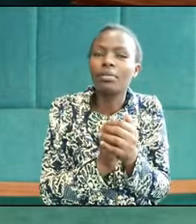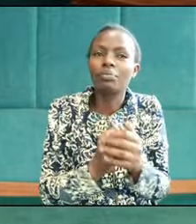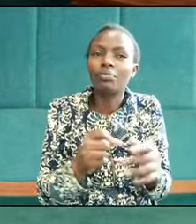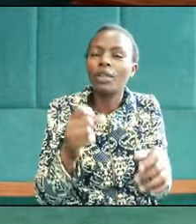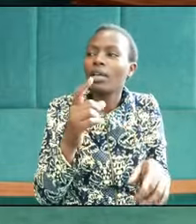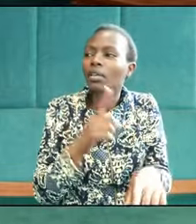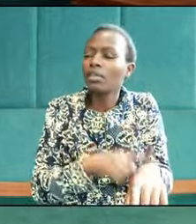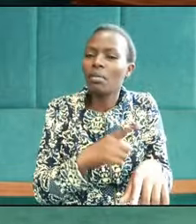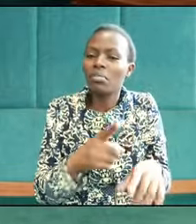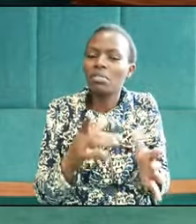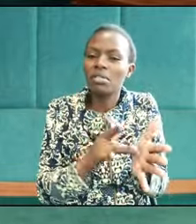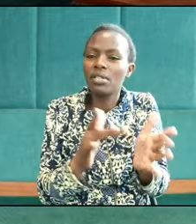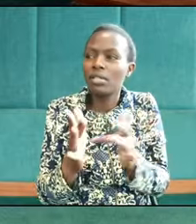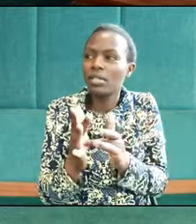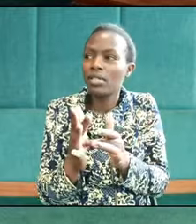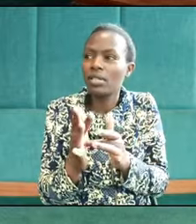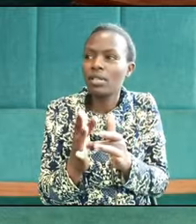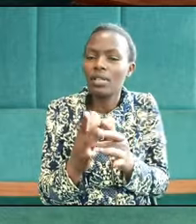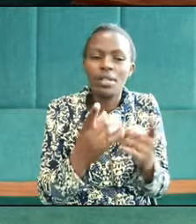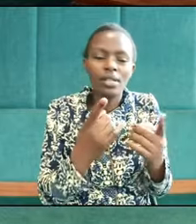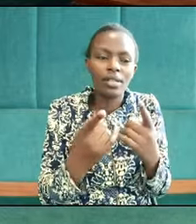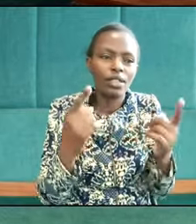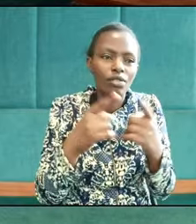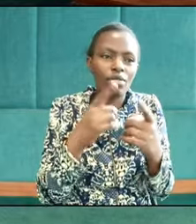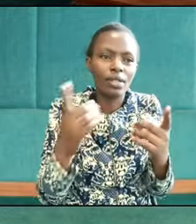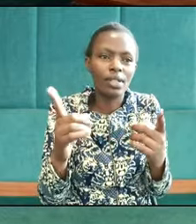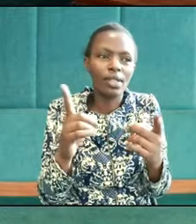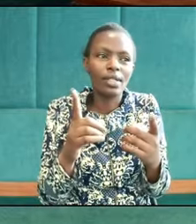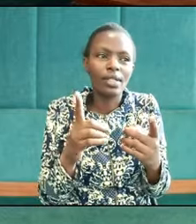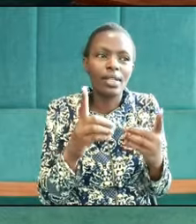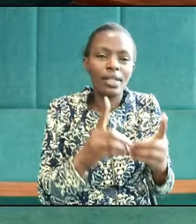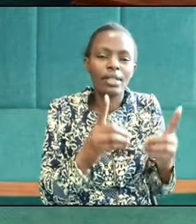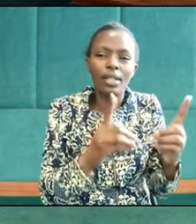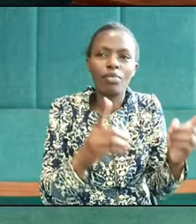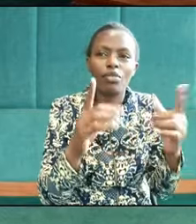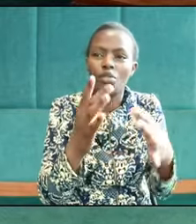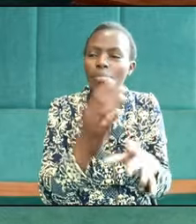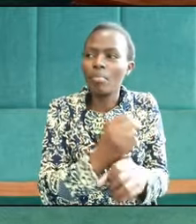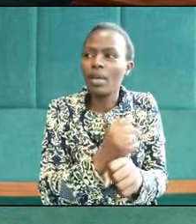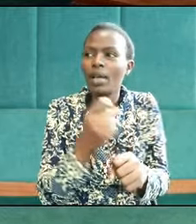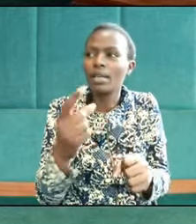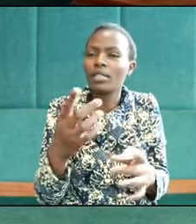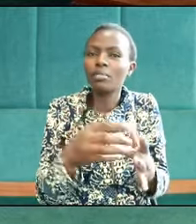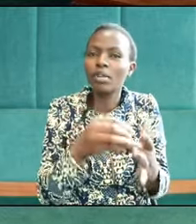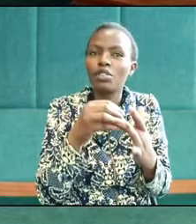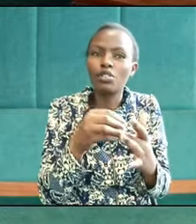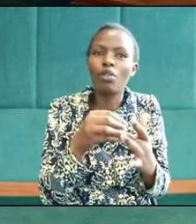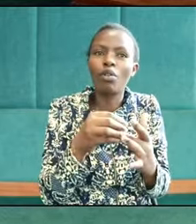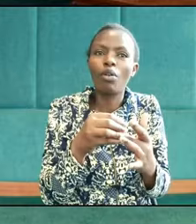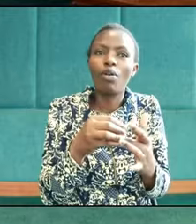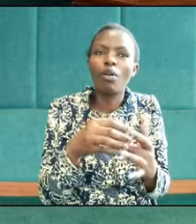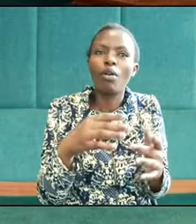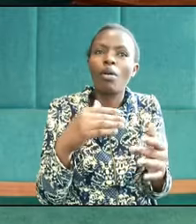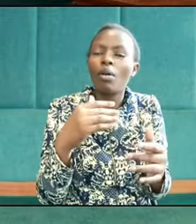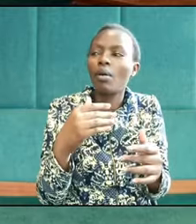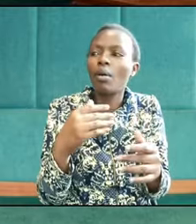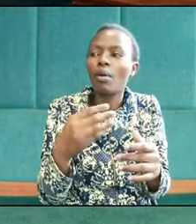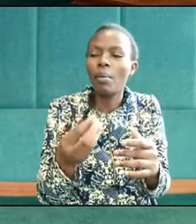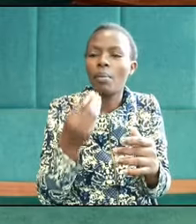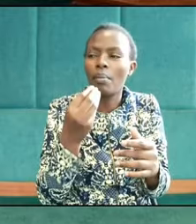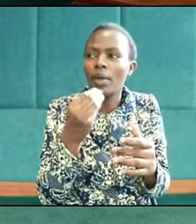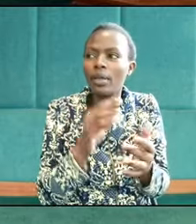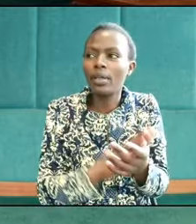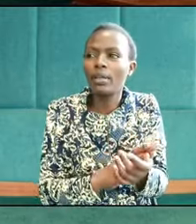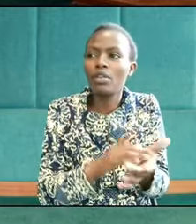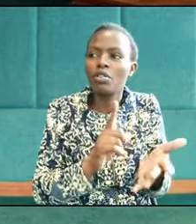During Jesus' time, he sent his disciples to make a very special Passover meal. Now, what do we have on our